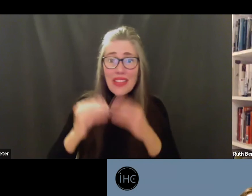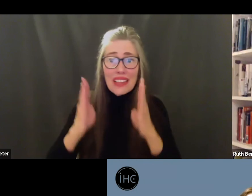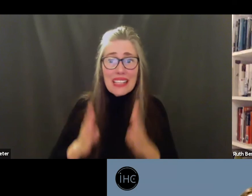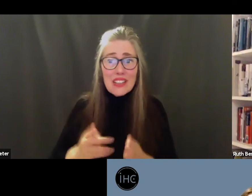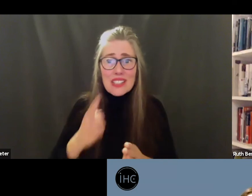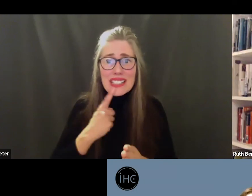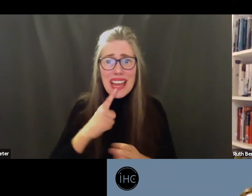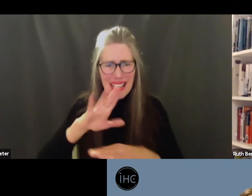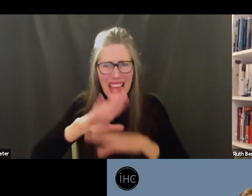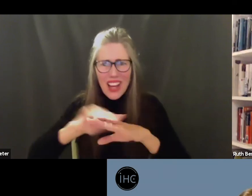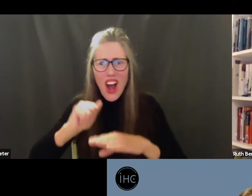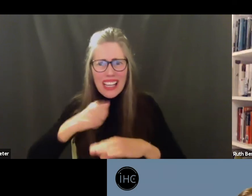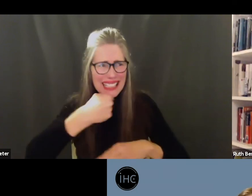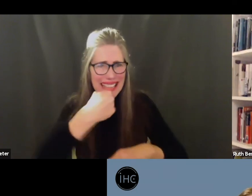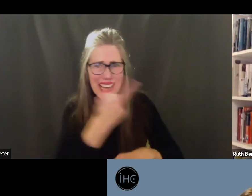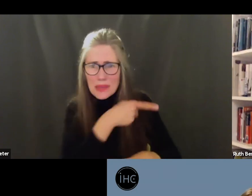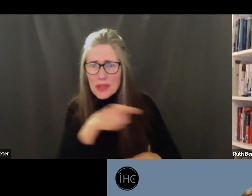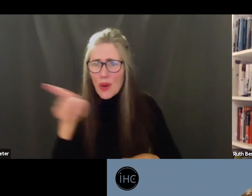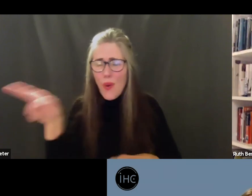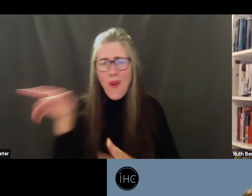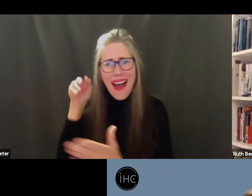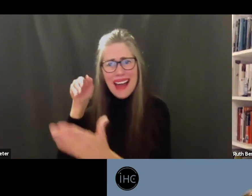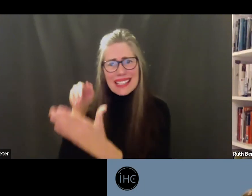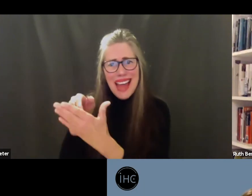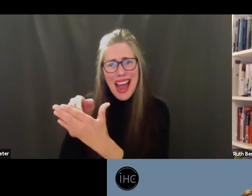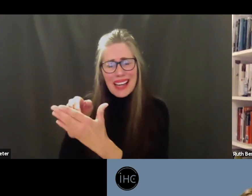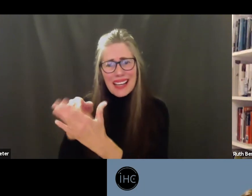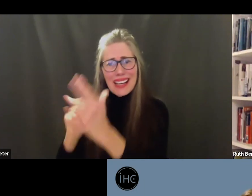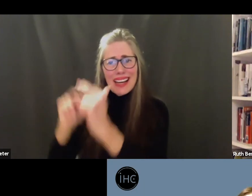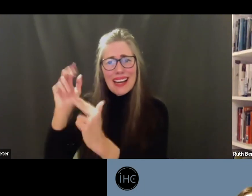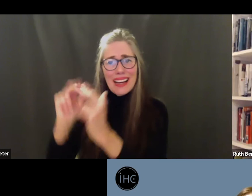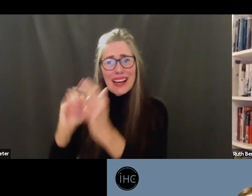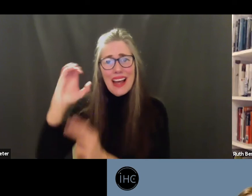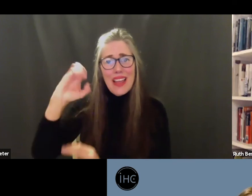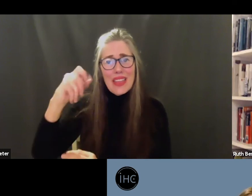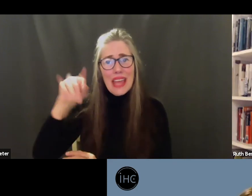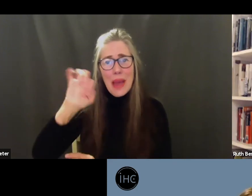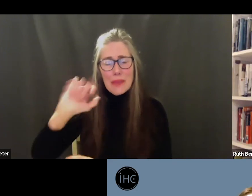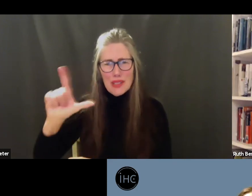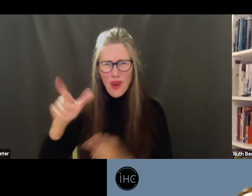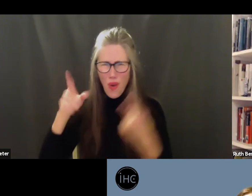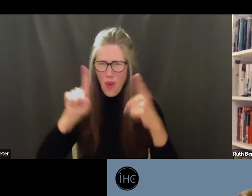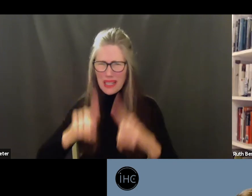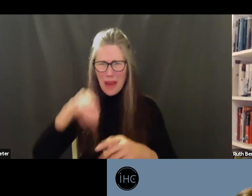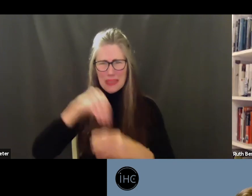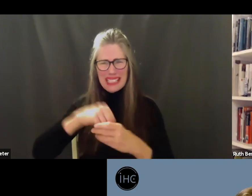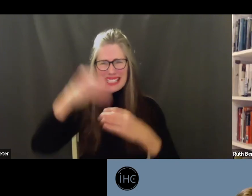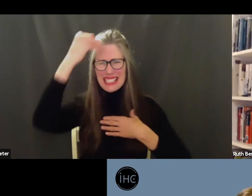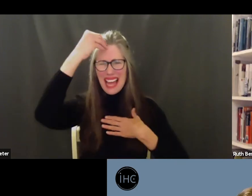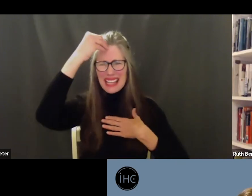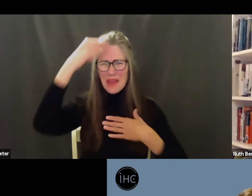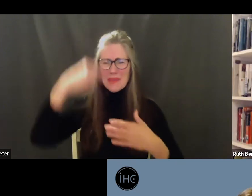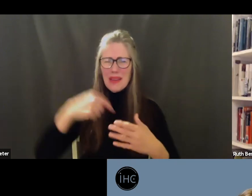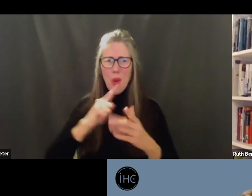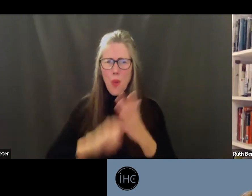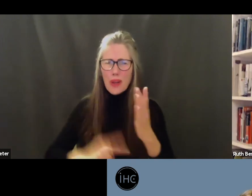Capitol. So this is sort of the post face. What happens to these people in terms of what they go on to believe?